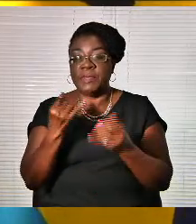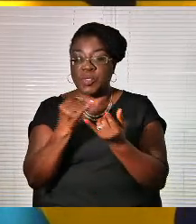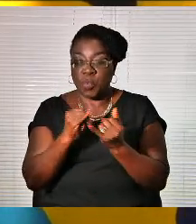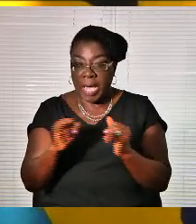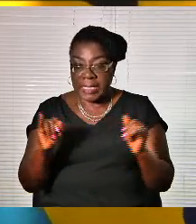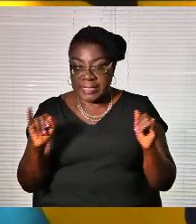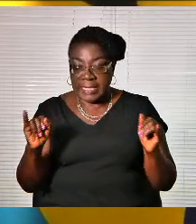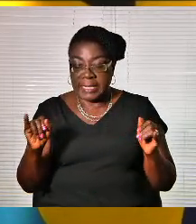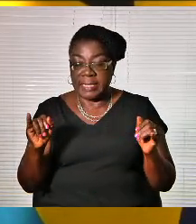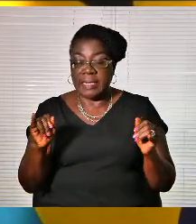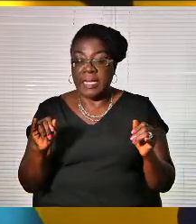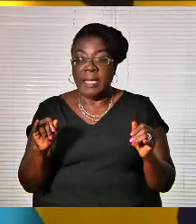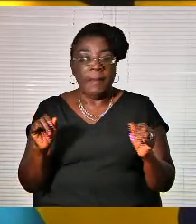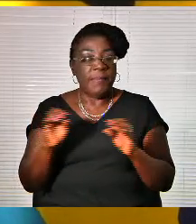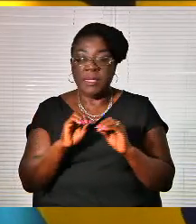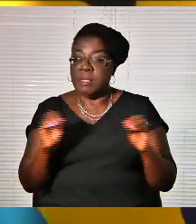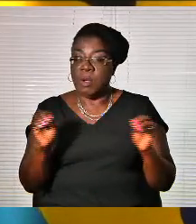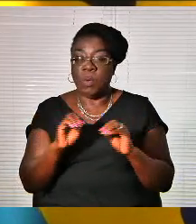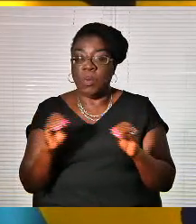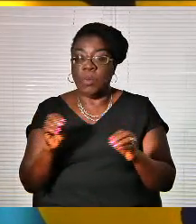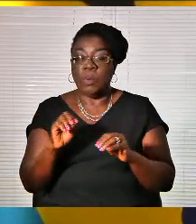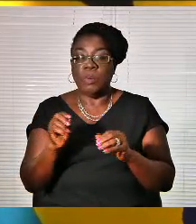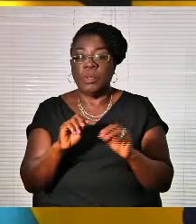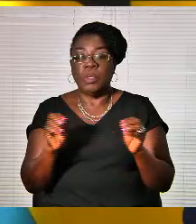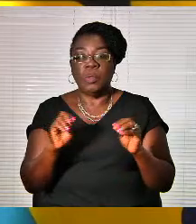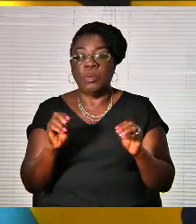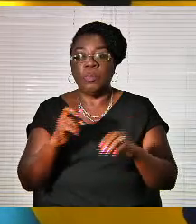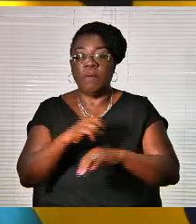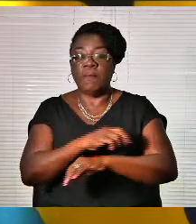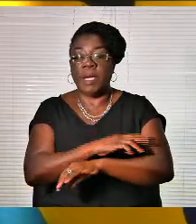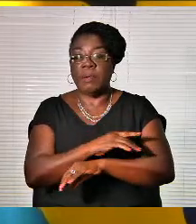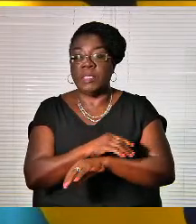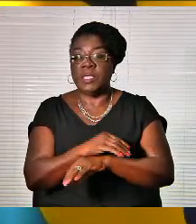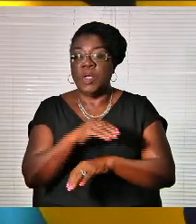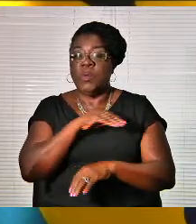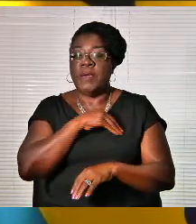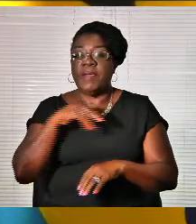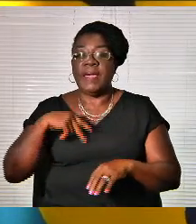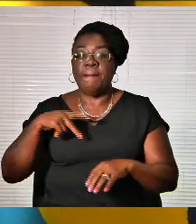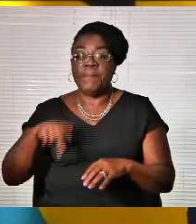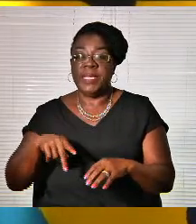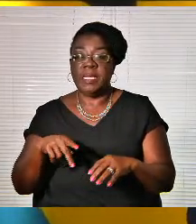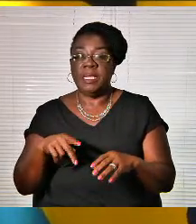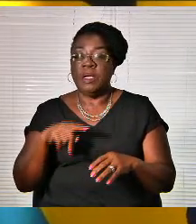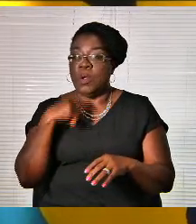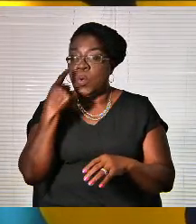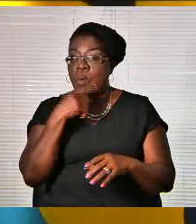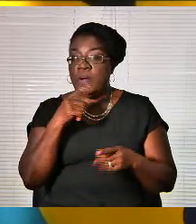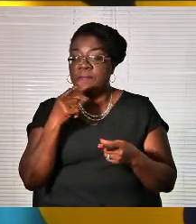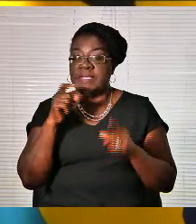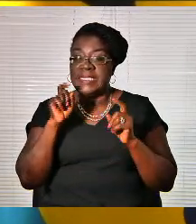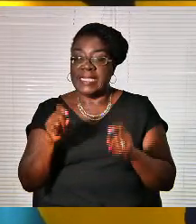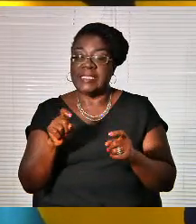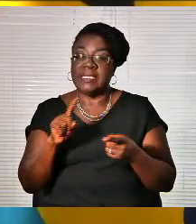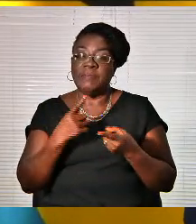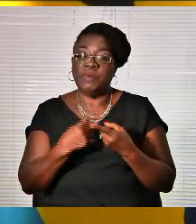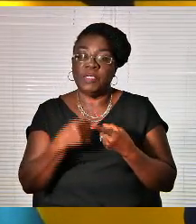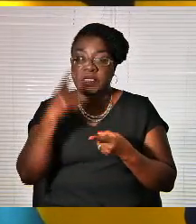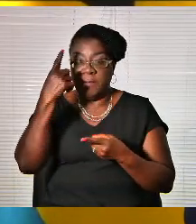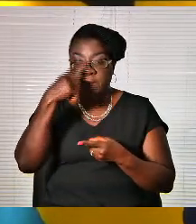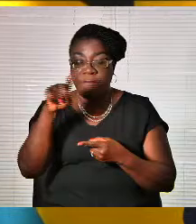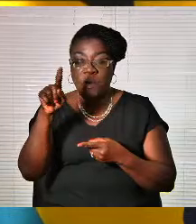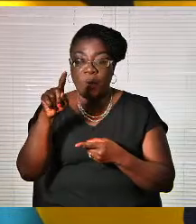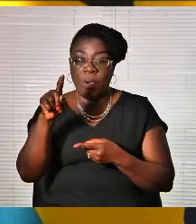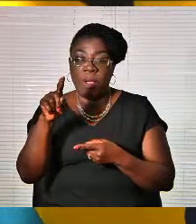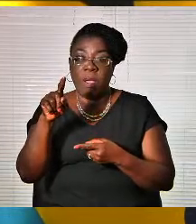14-day quarantine periods. We do have a number of members of Parliament who have tested positive for COVID. As you would know, the